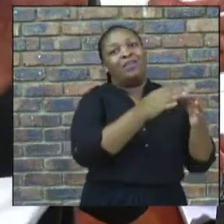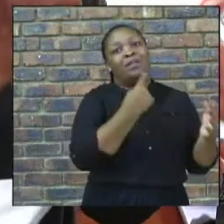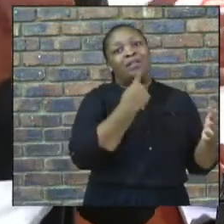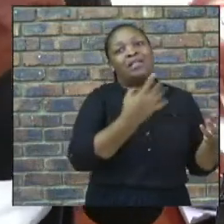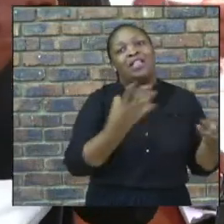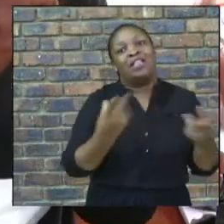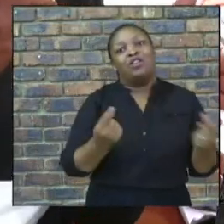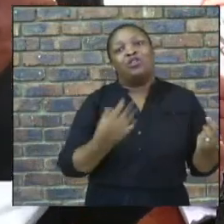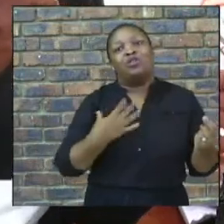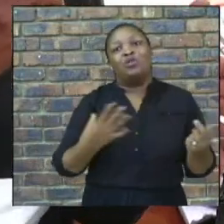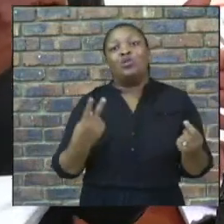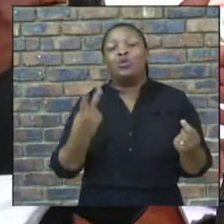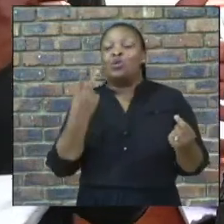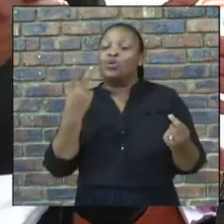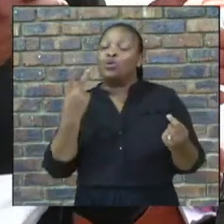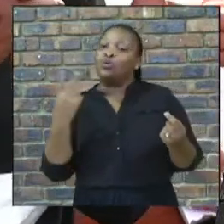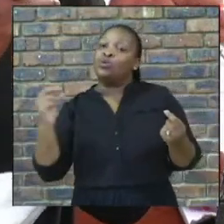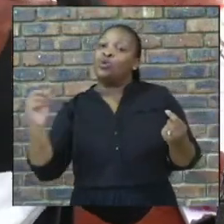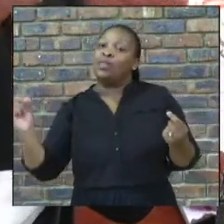the 2,000